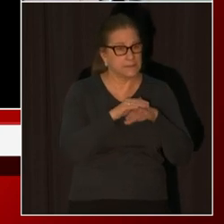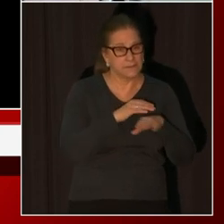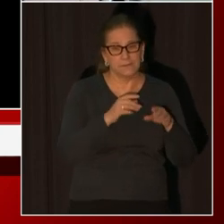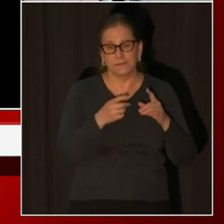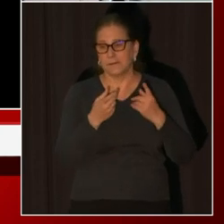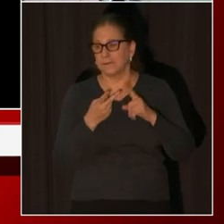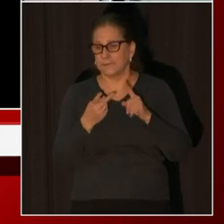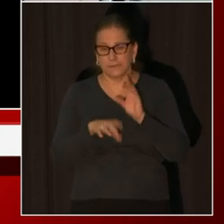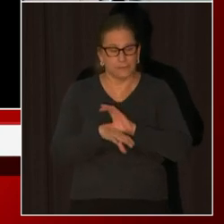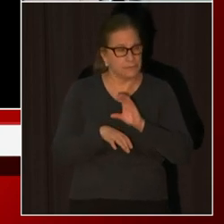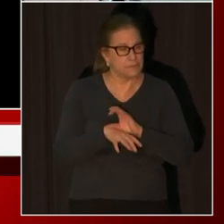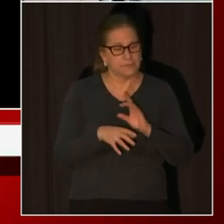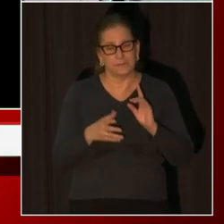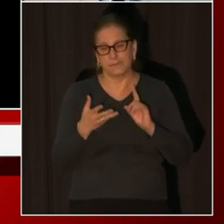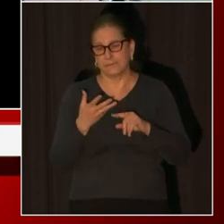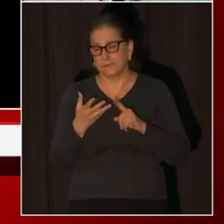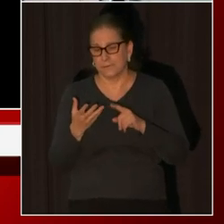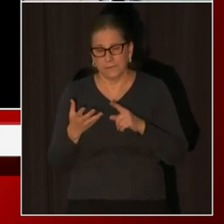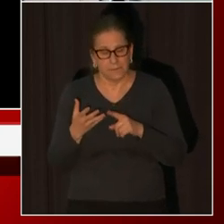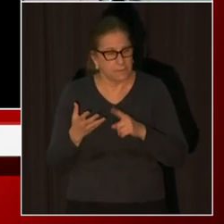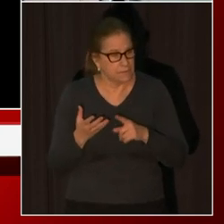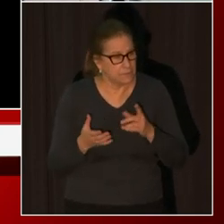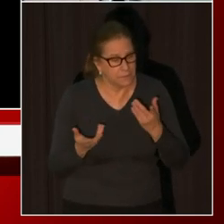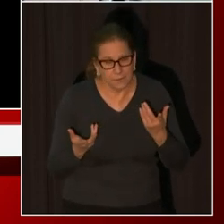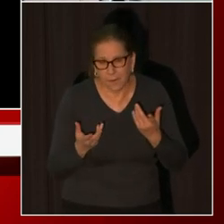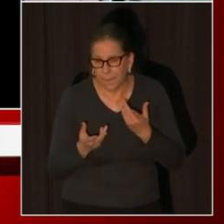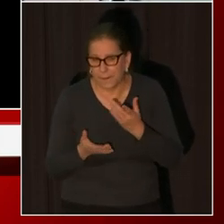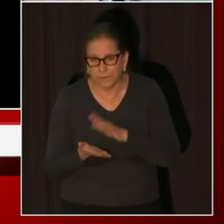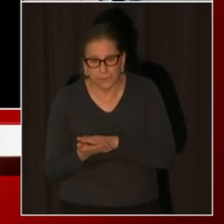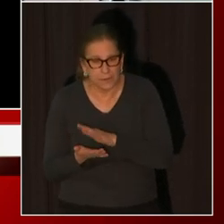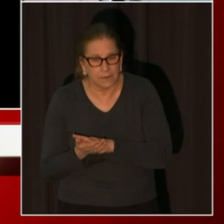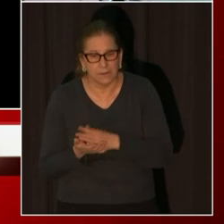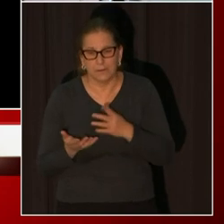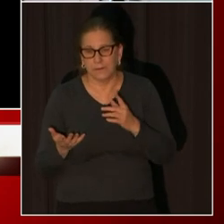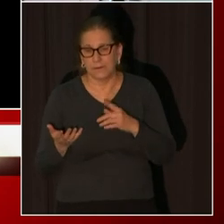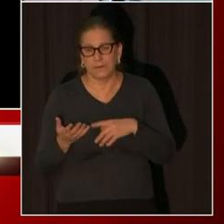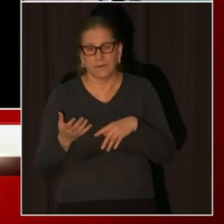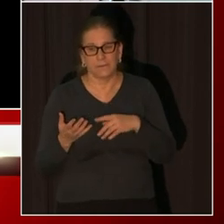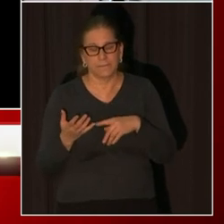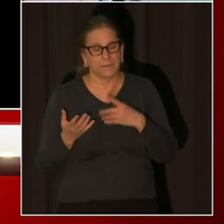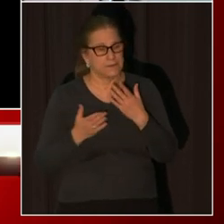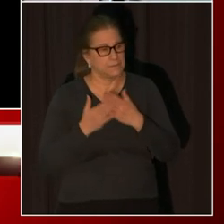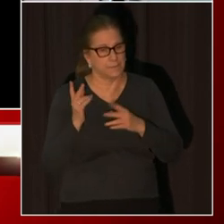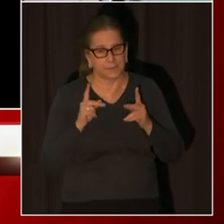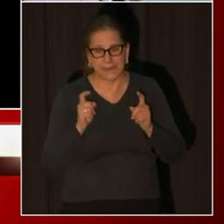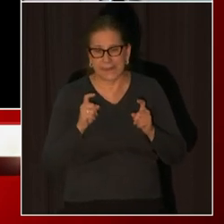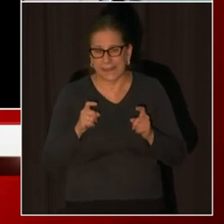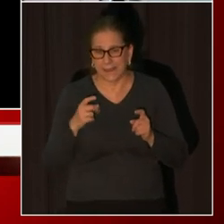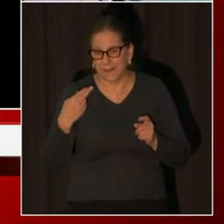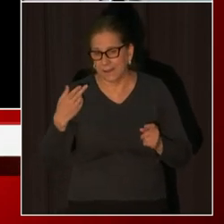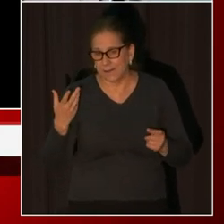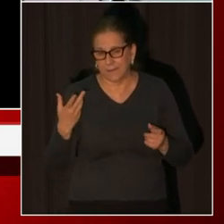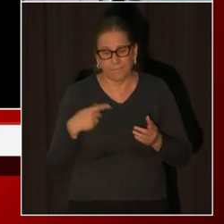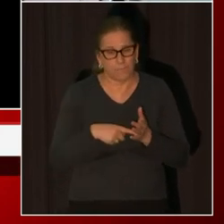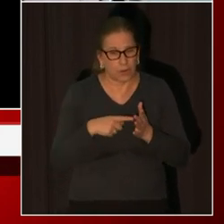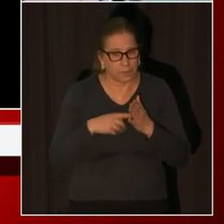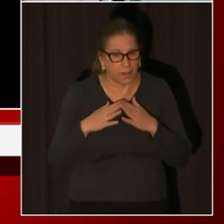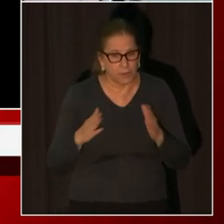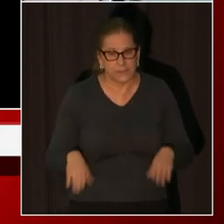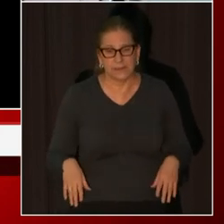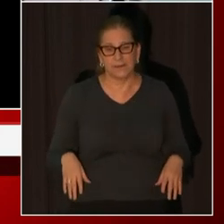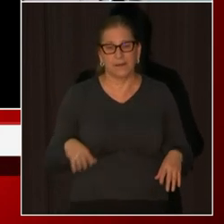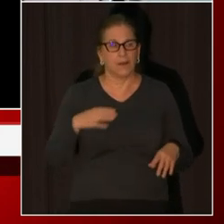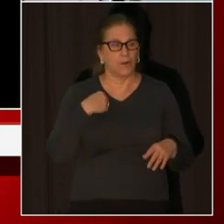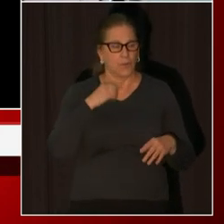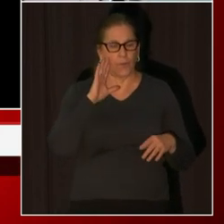relief, housing supports, and affordable heating and cooling. And we know we have residents who will need continued unemployment assistance